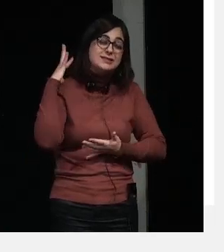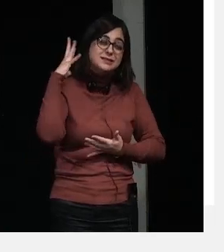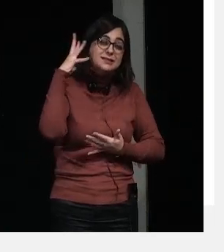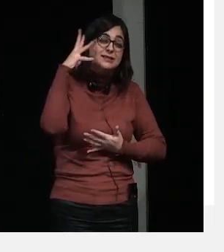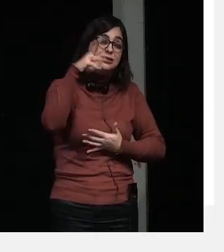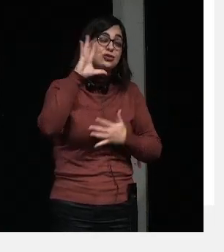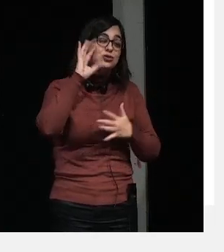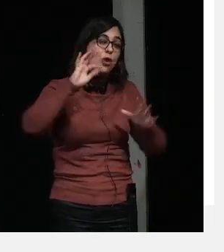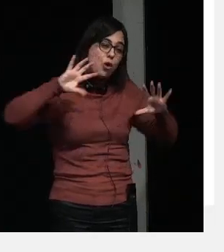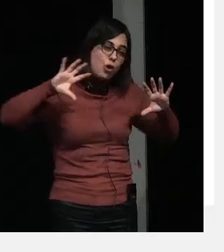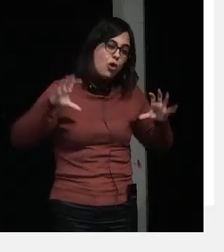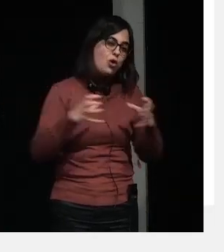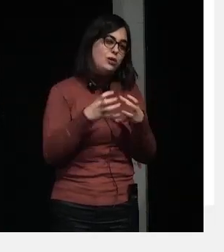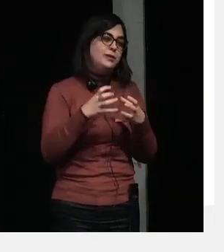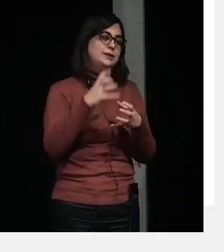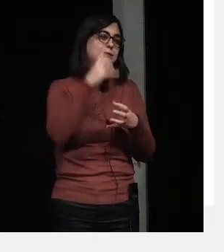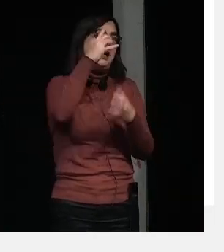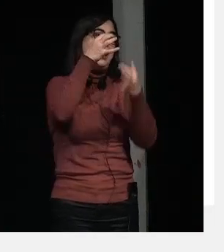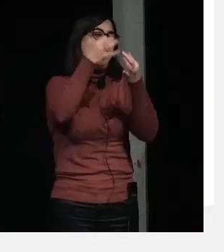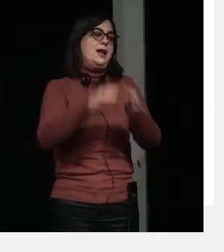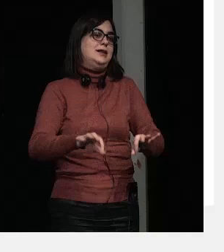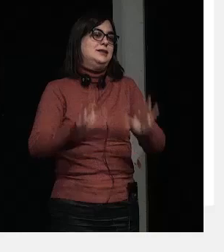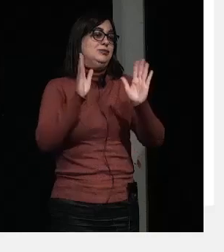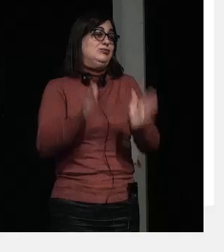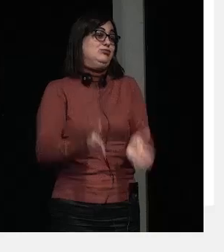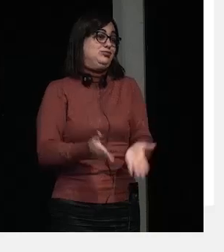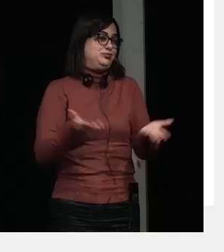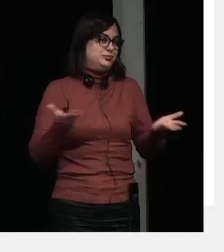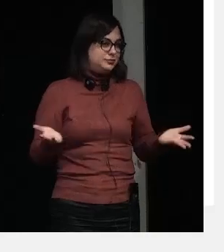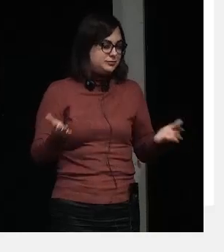grow. Thank you. Thank you very much.